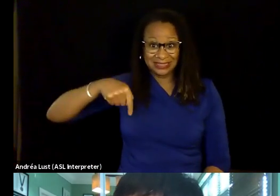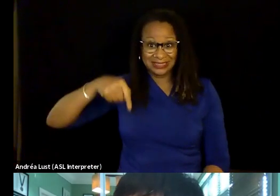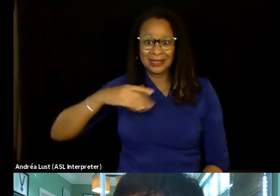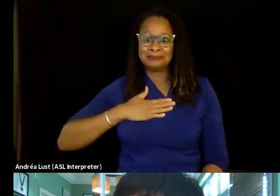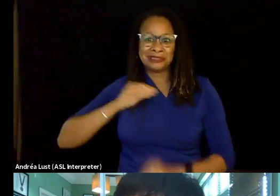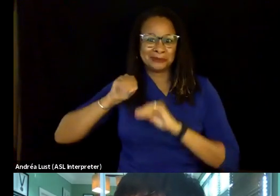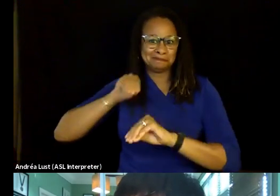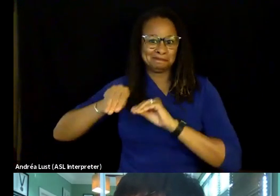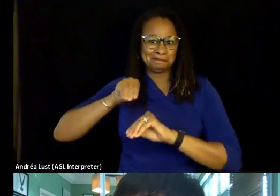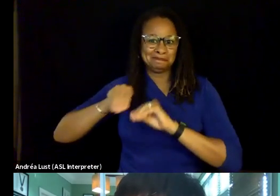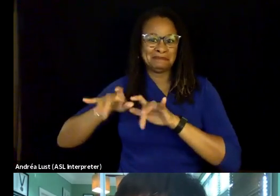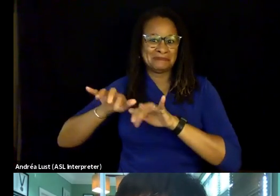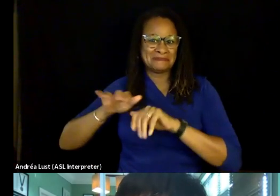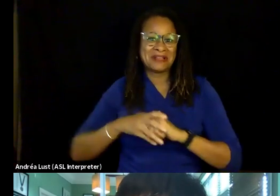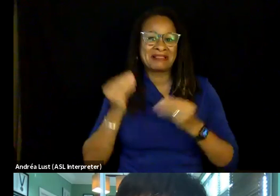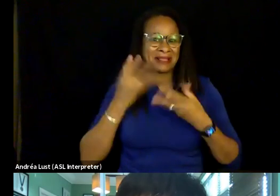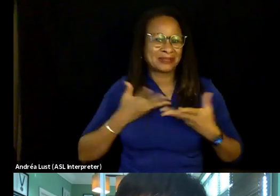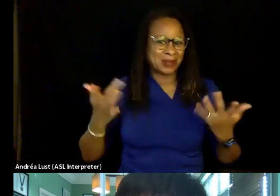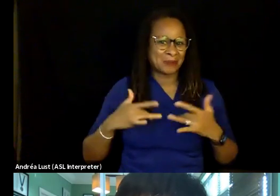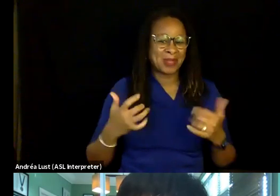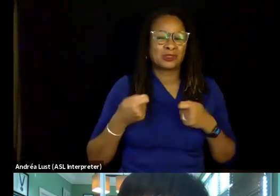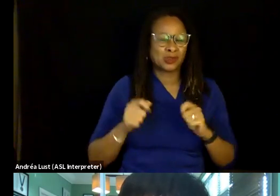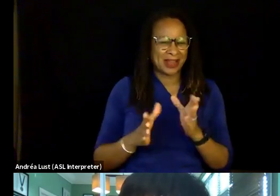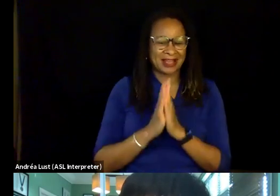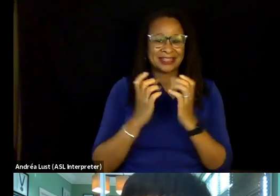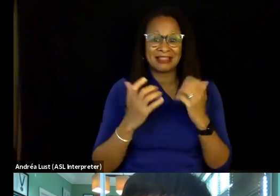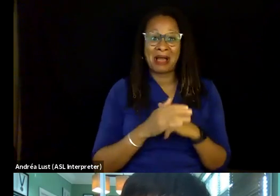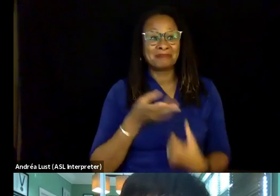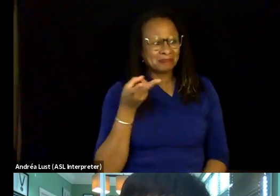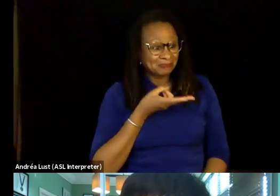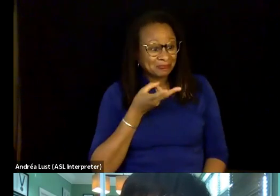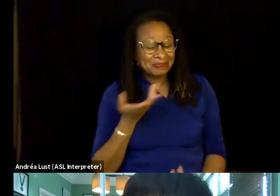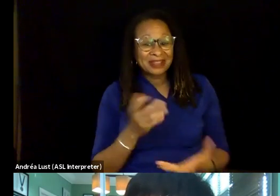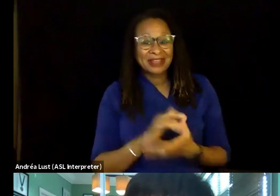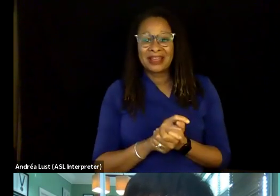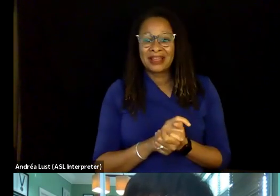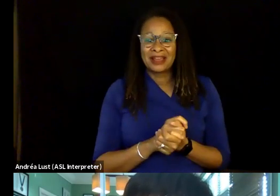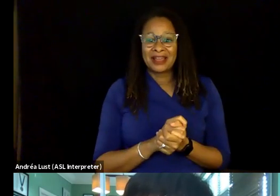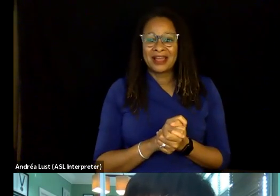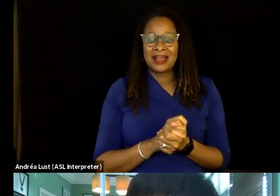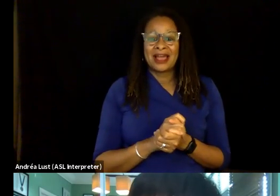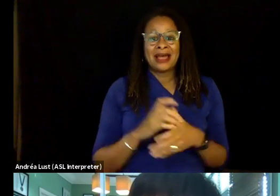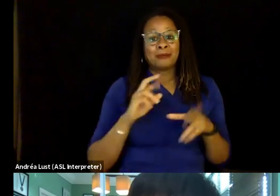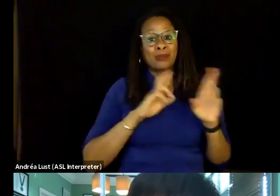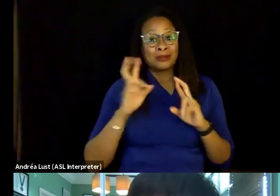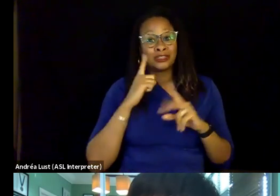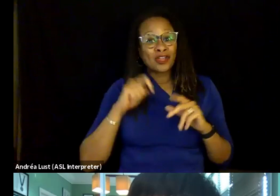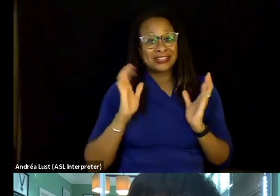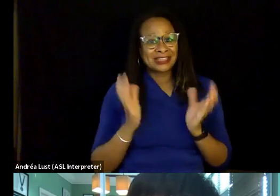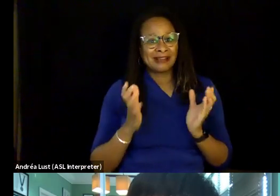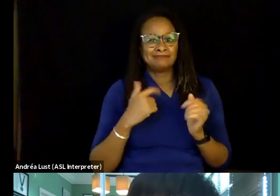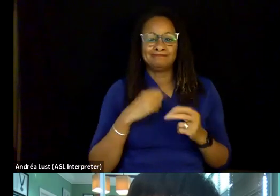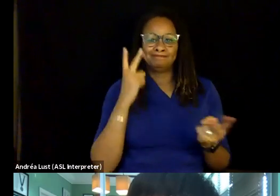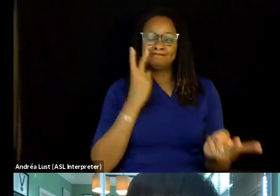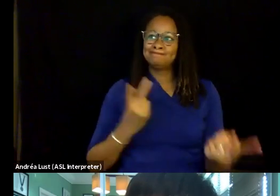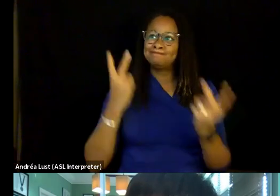try to ask a lot of them. So Maria and Ramona, in preparation for this conversation, I have been reflecting on